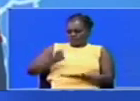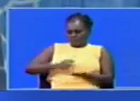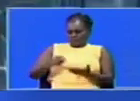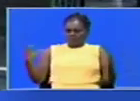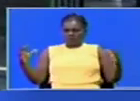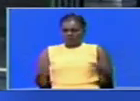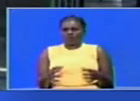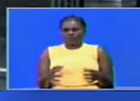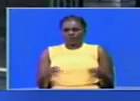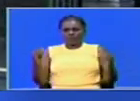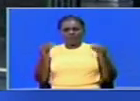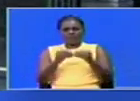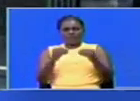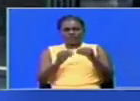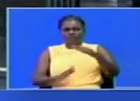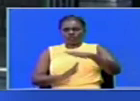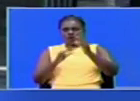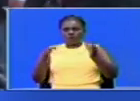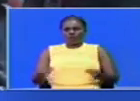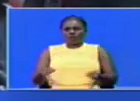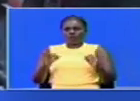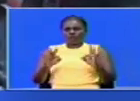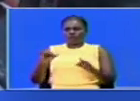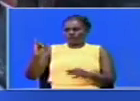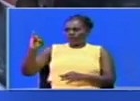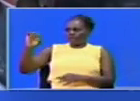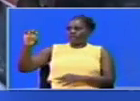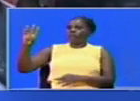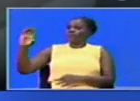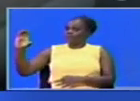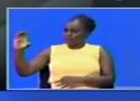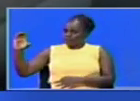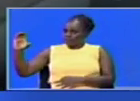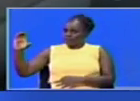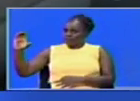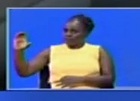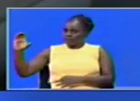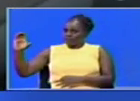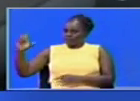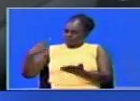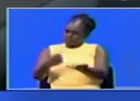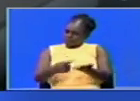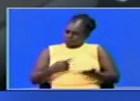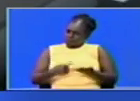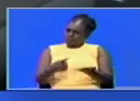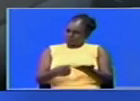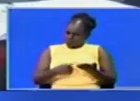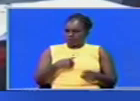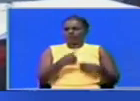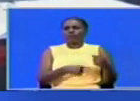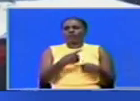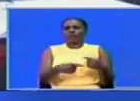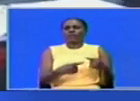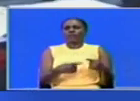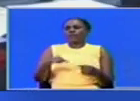Raphael Tuju met with top officials of the Independent Electoral and Boundaries Commission, where they deliberated on the process. Tuju